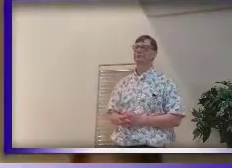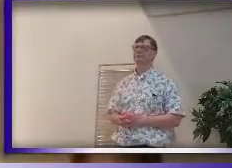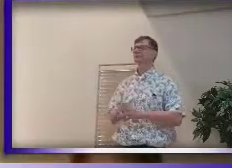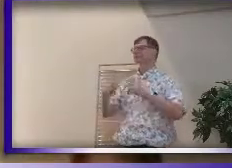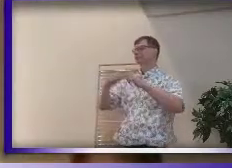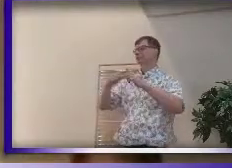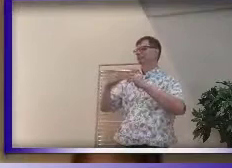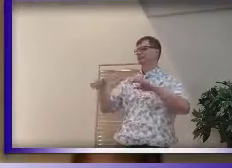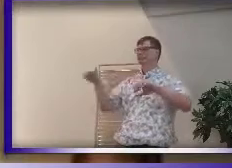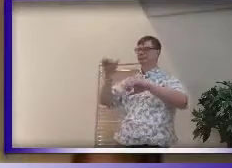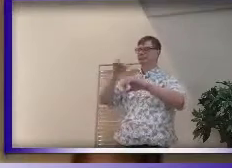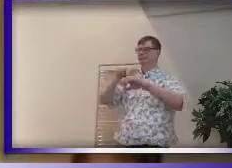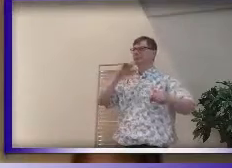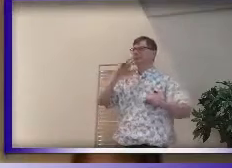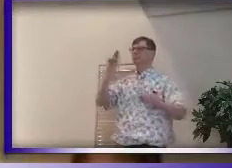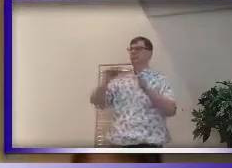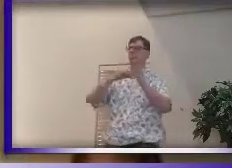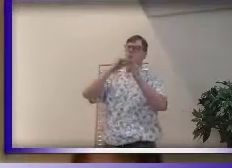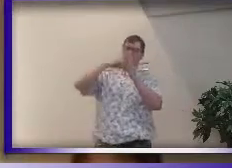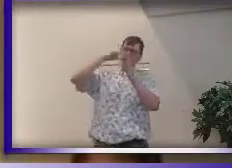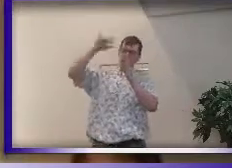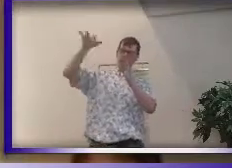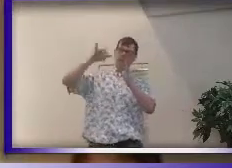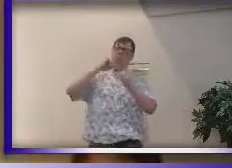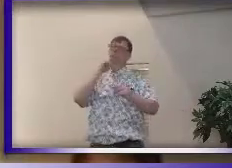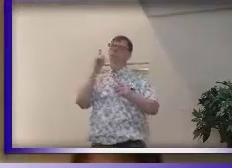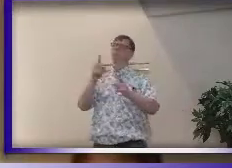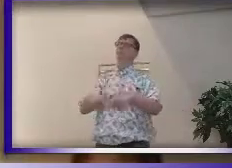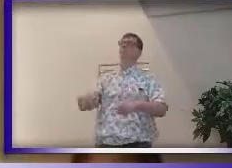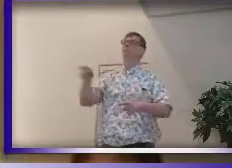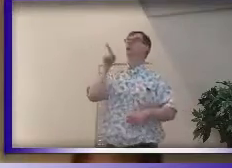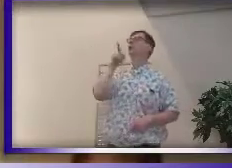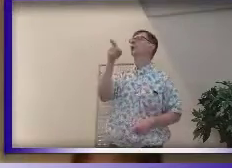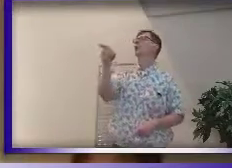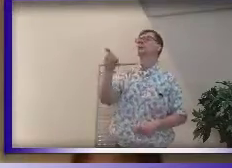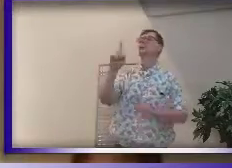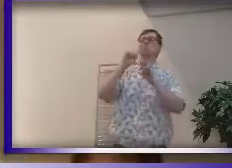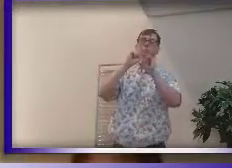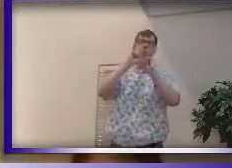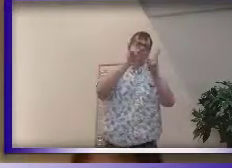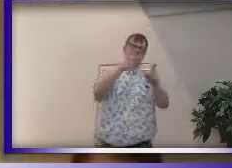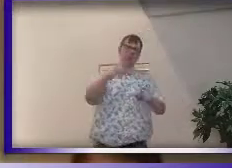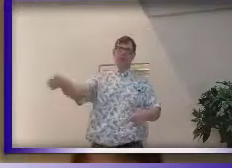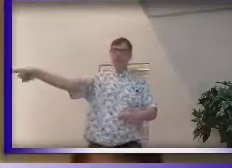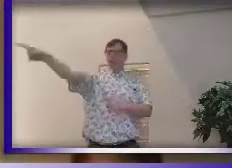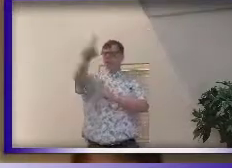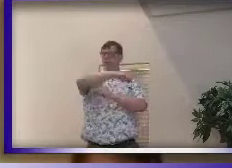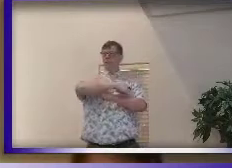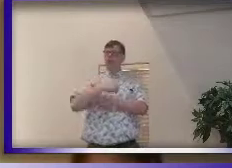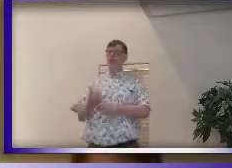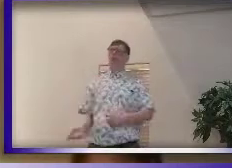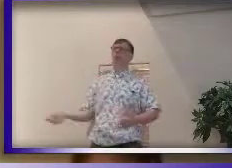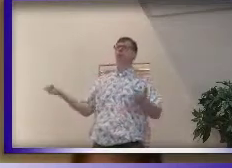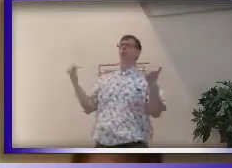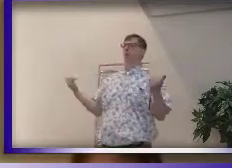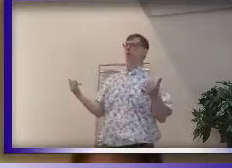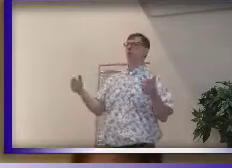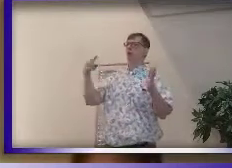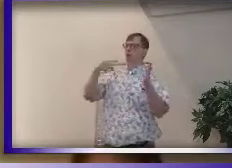us where you are right now online. I can't reach you and I can't send you to hell, so I'm just